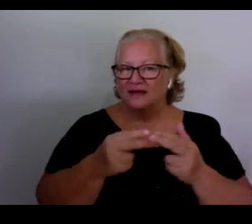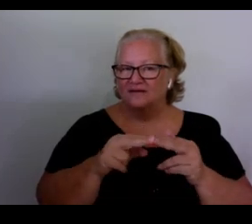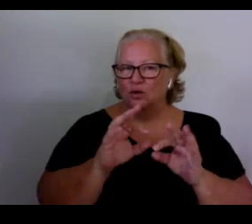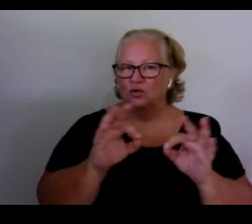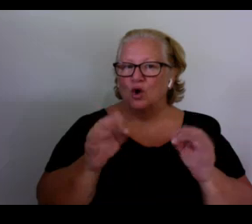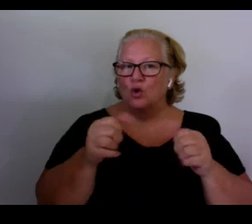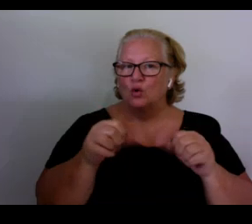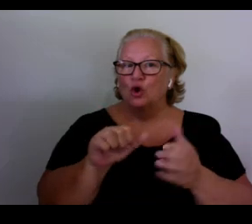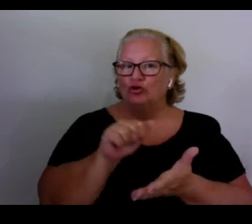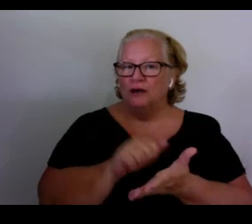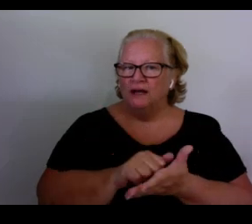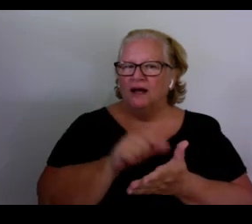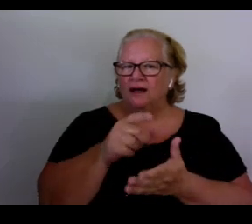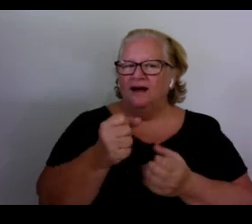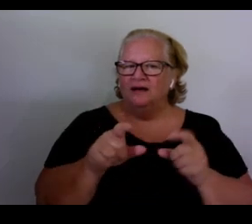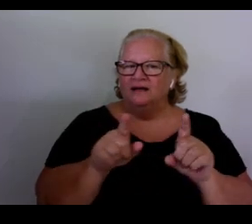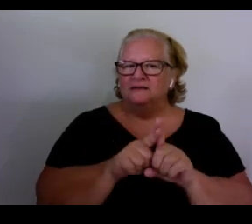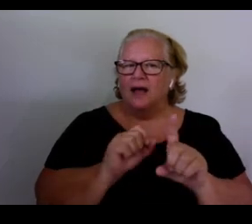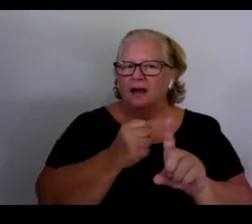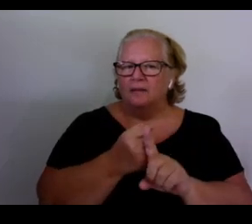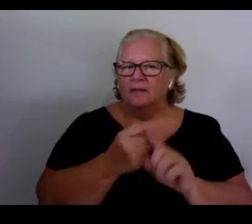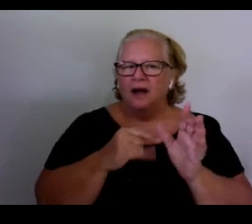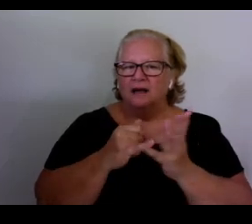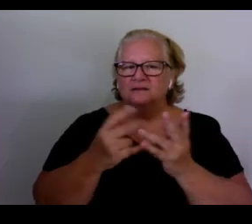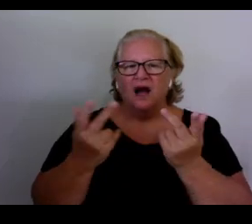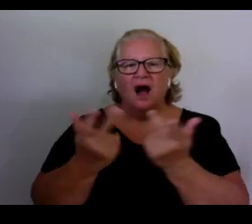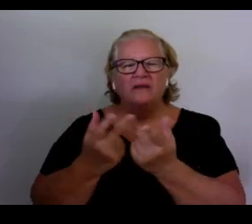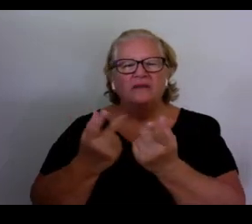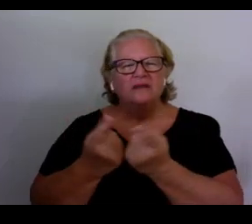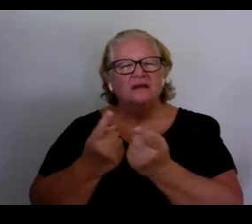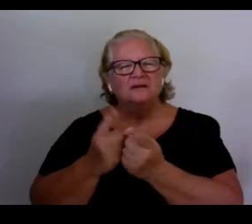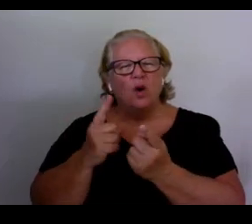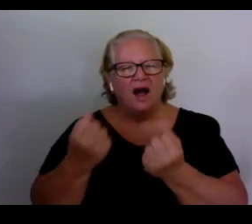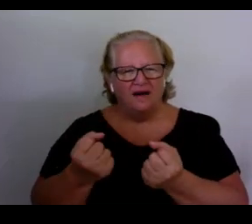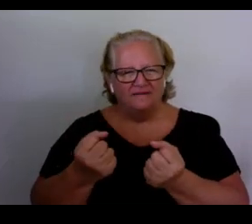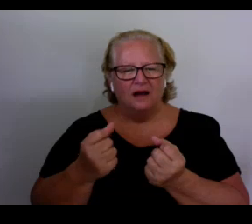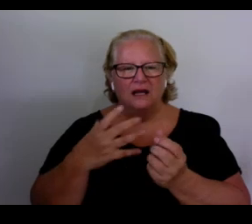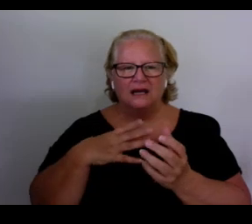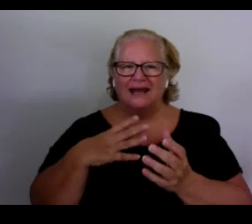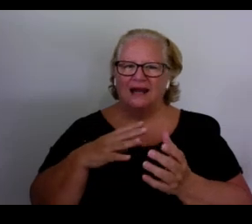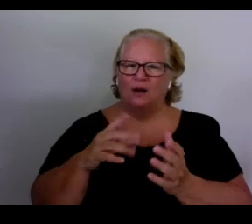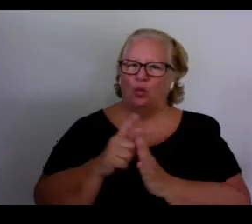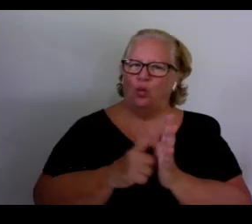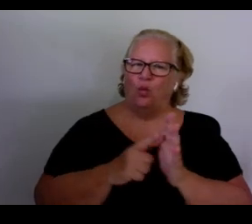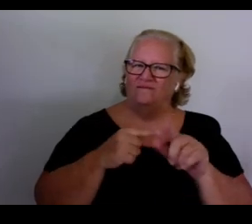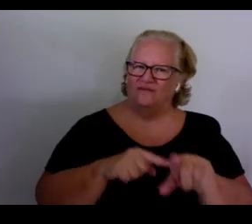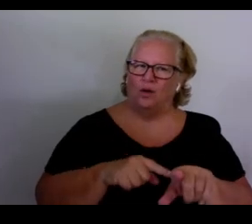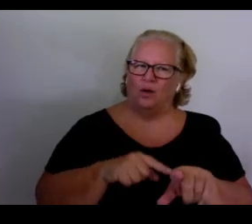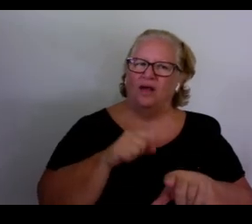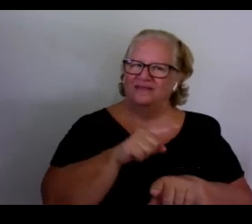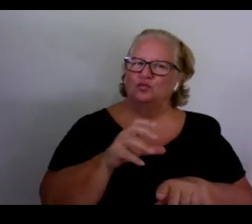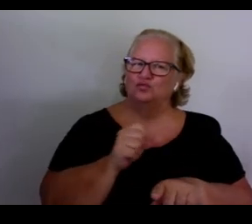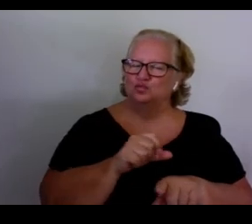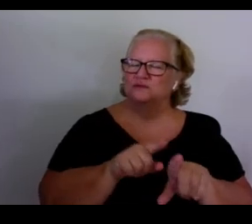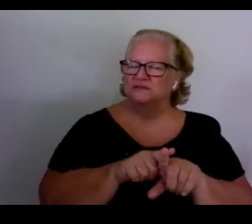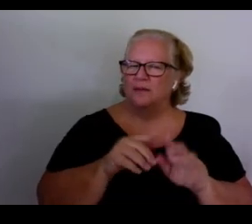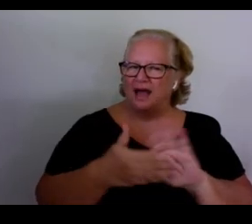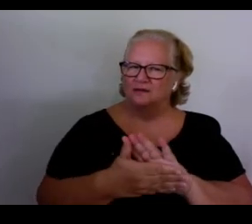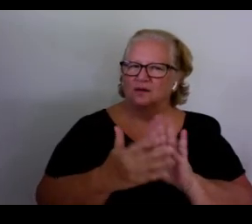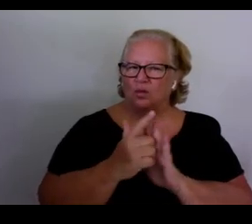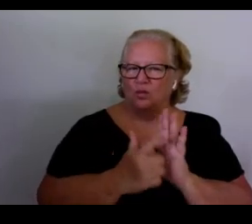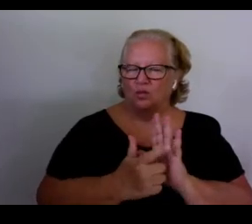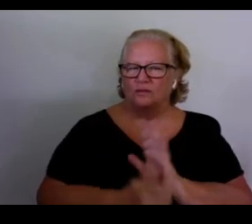correctly, they have the same effect as all of these other products which now require regulation, and they should be regulated too. Okay. And I